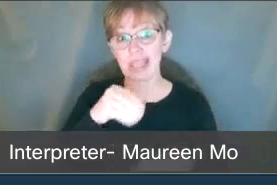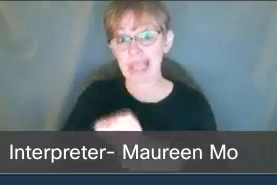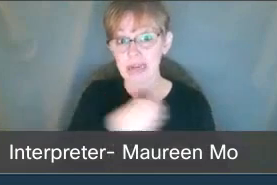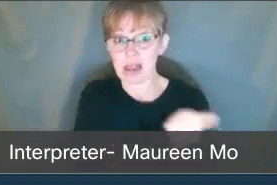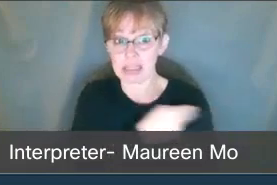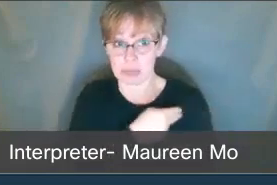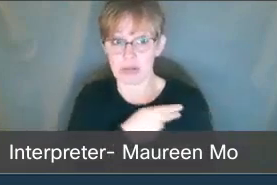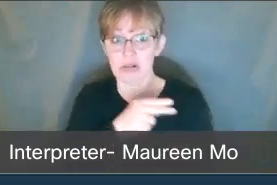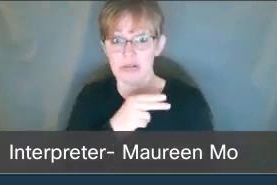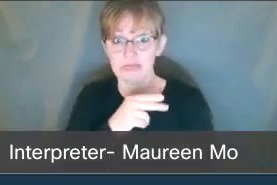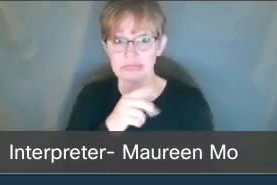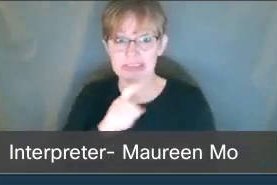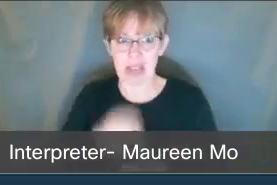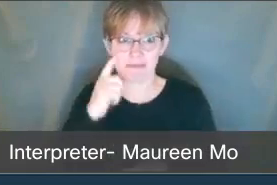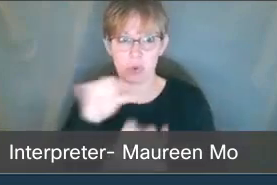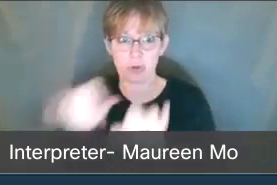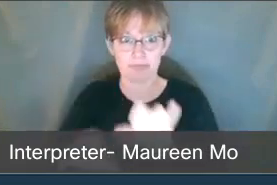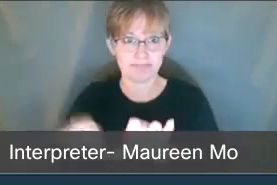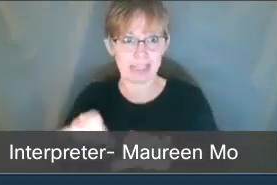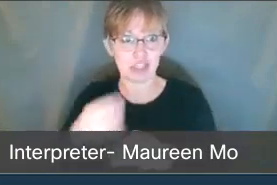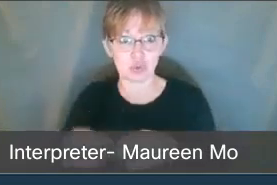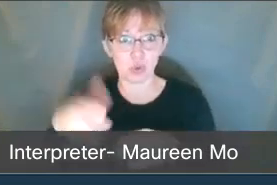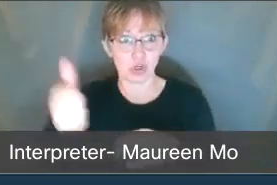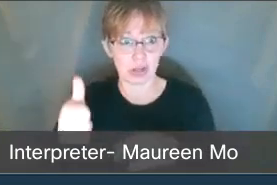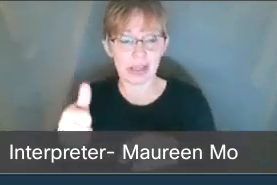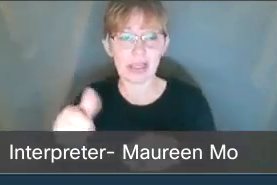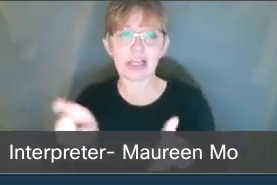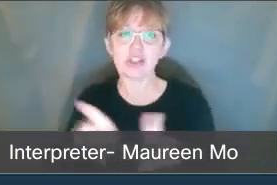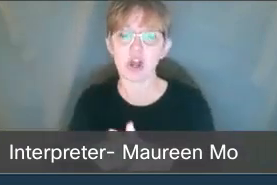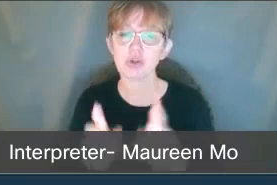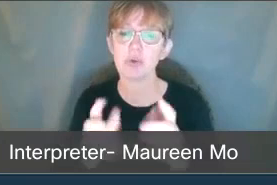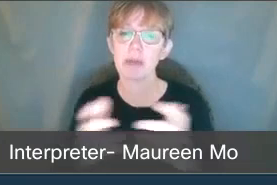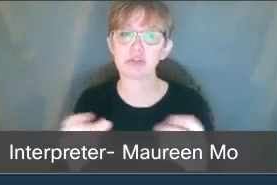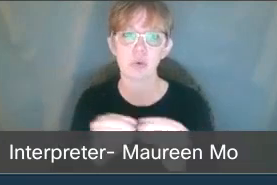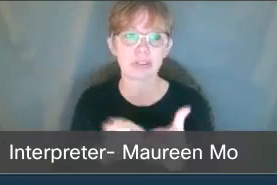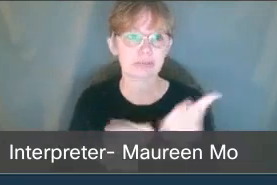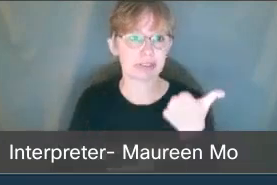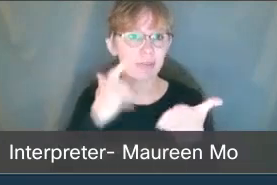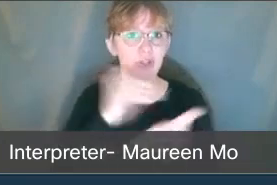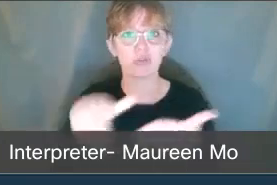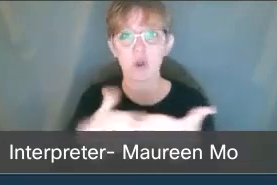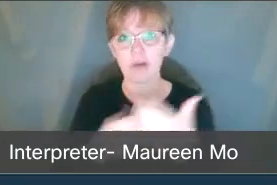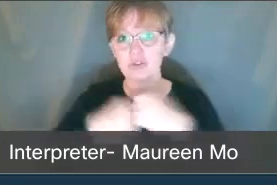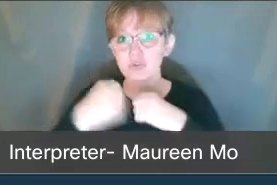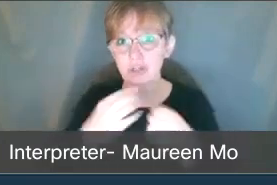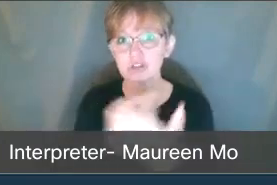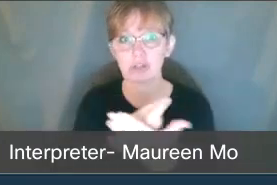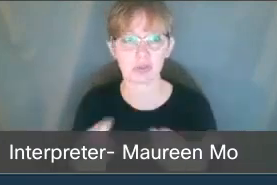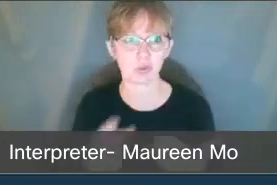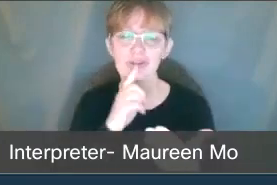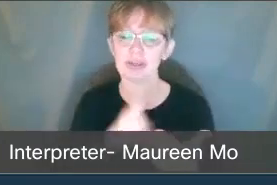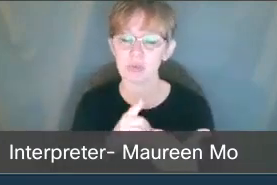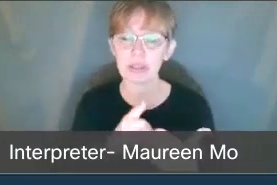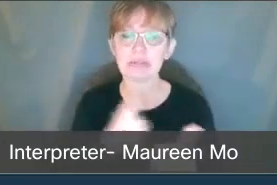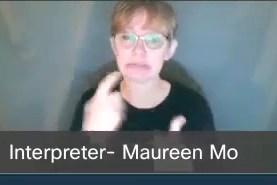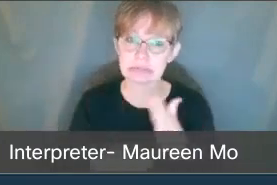settings, it also is much, much more expensive because of all of the structures and resources. It's just way more expensive to